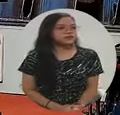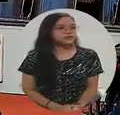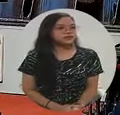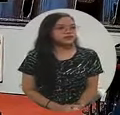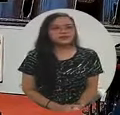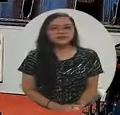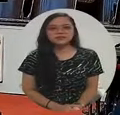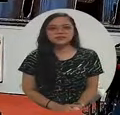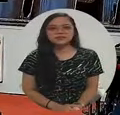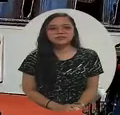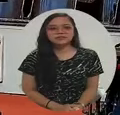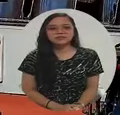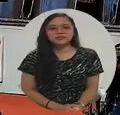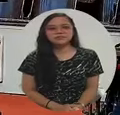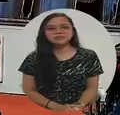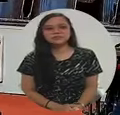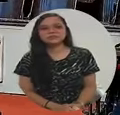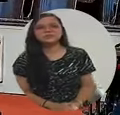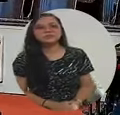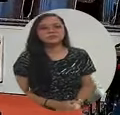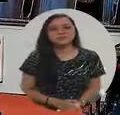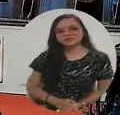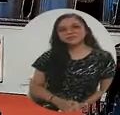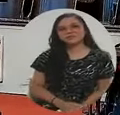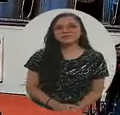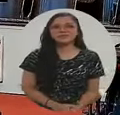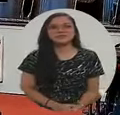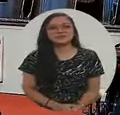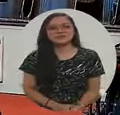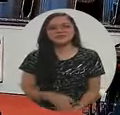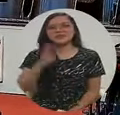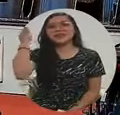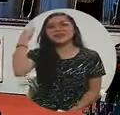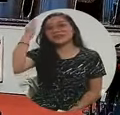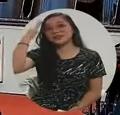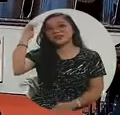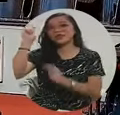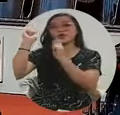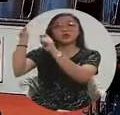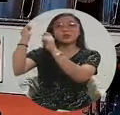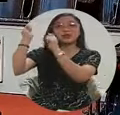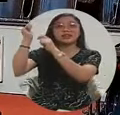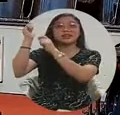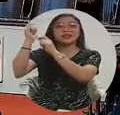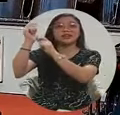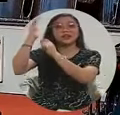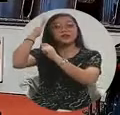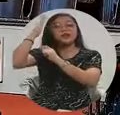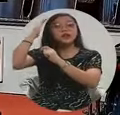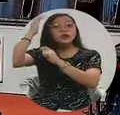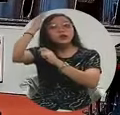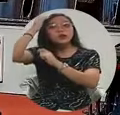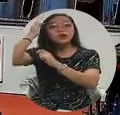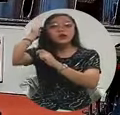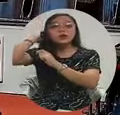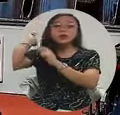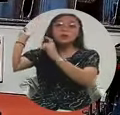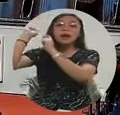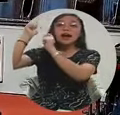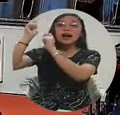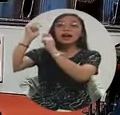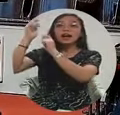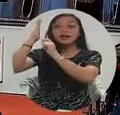Tiya mo cellphone mag-order og tuba, lima kabaso. Nya ang usa another order. Cellphone